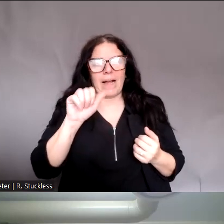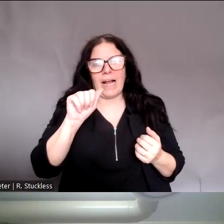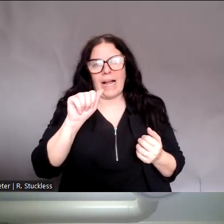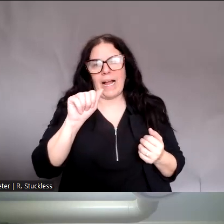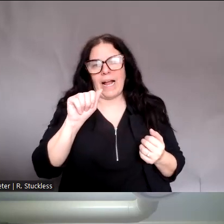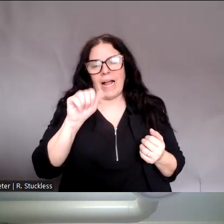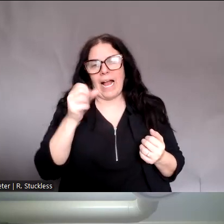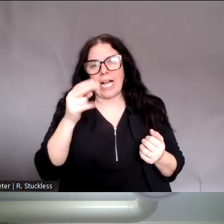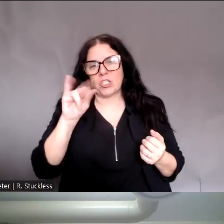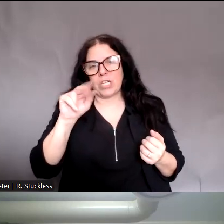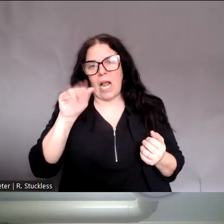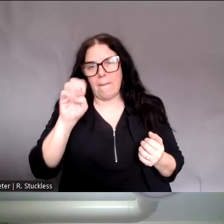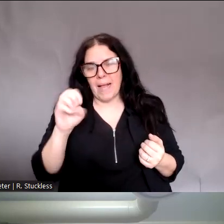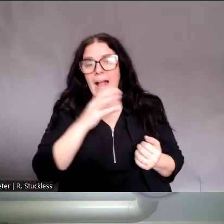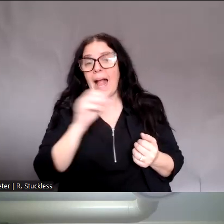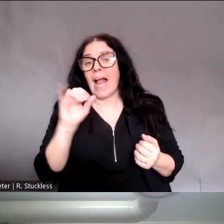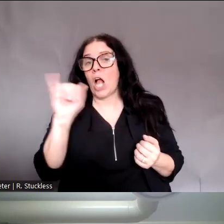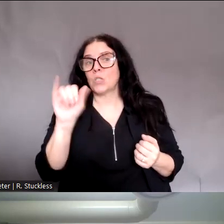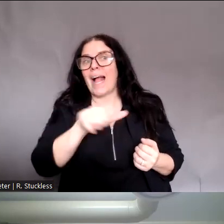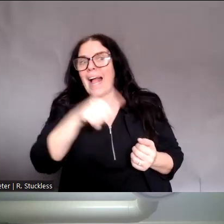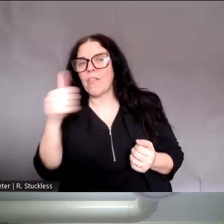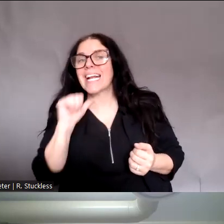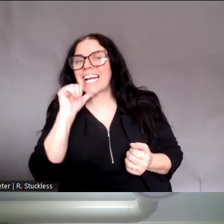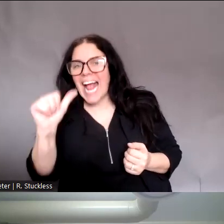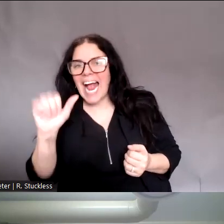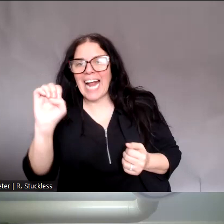as non-ES providers,